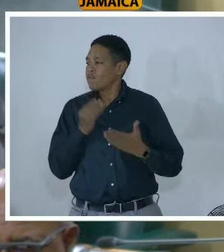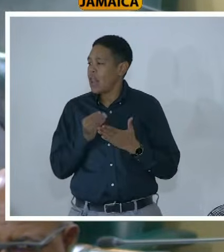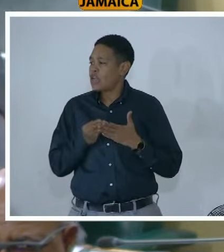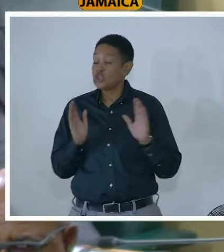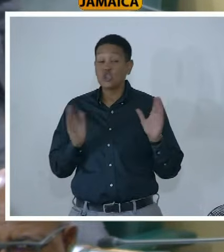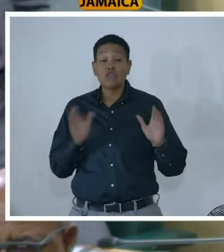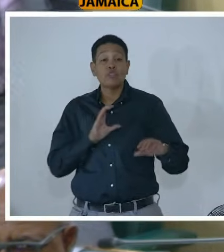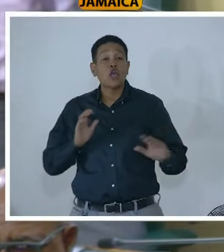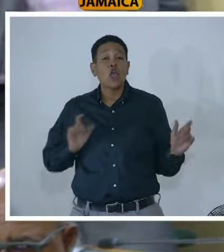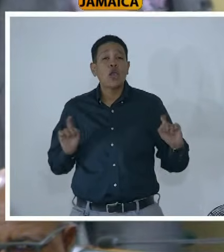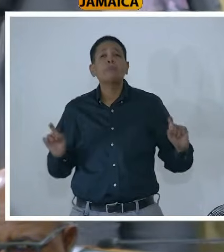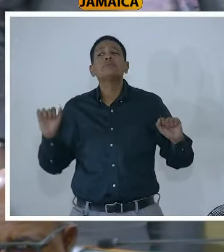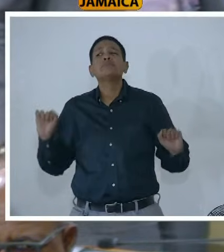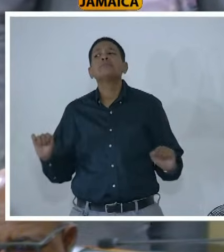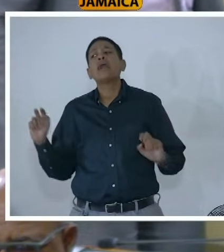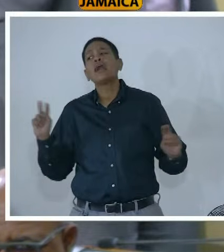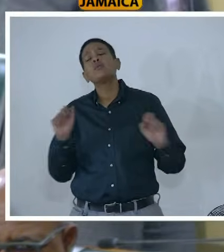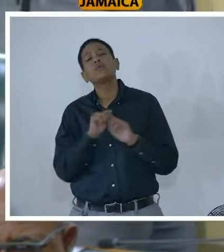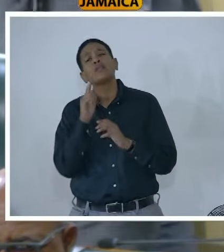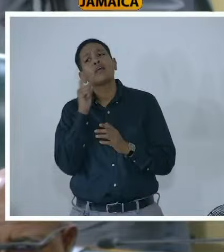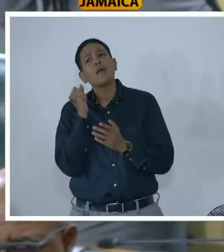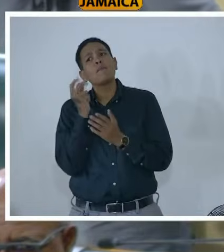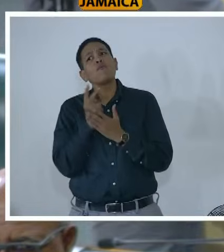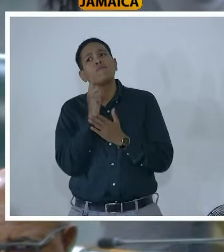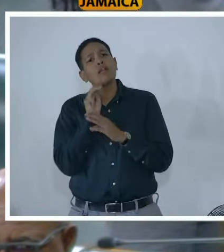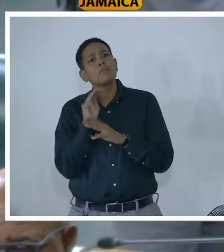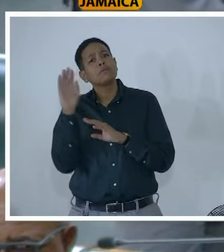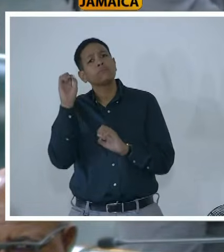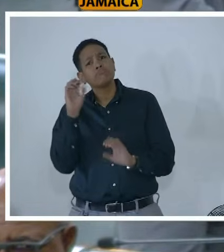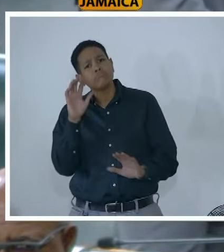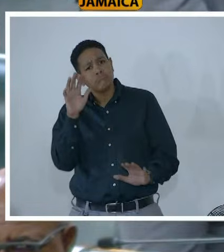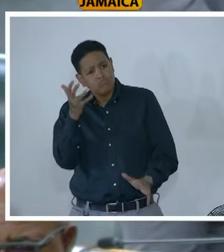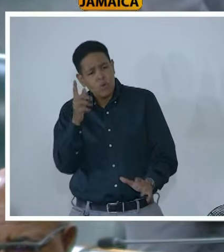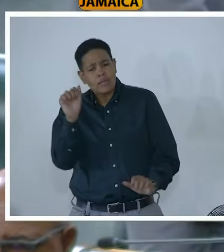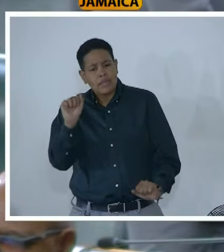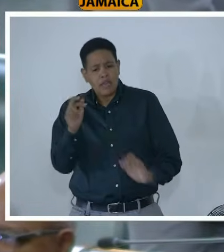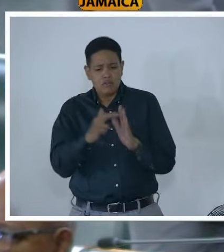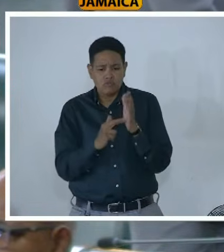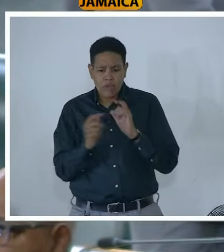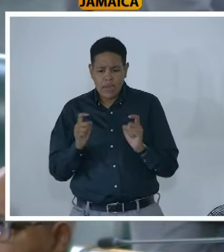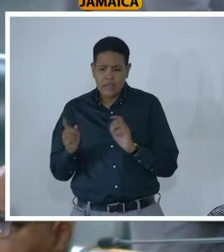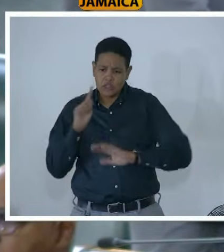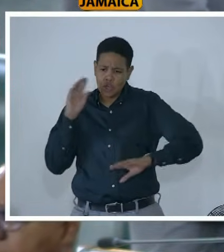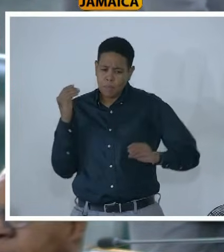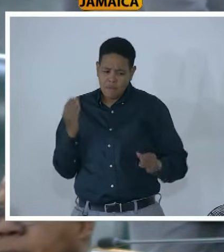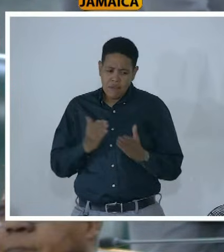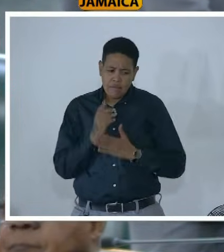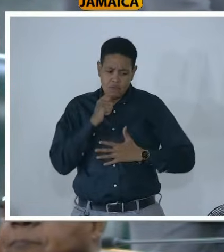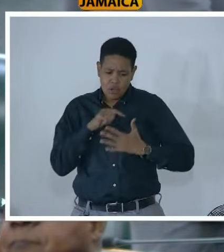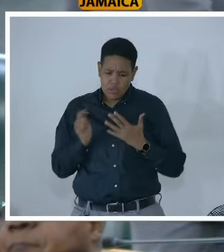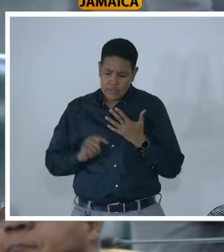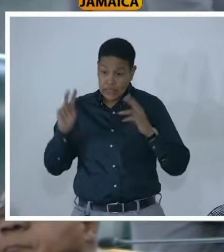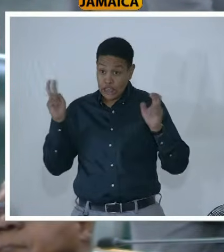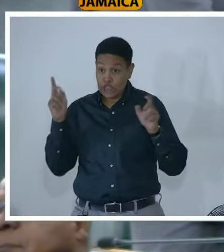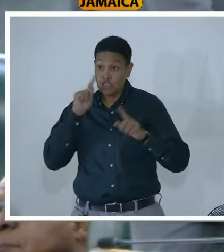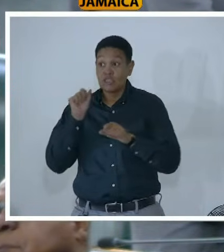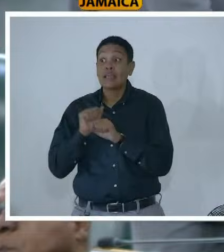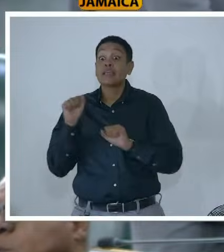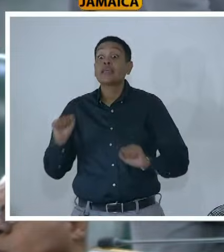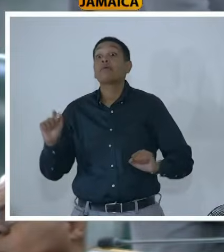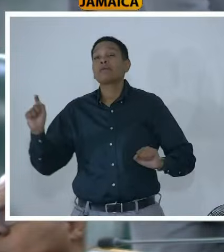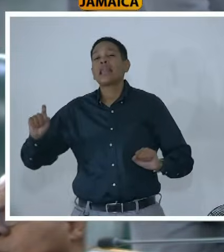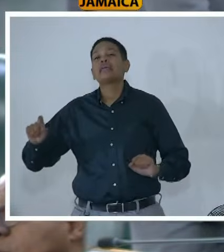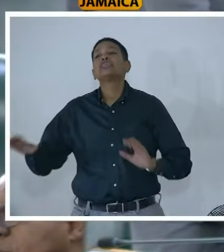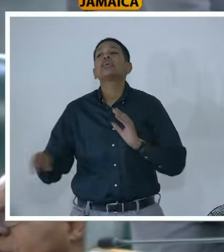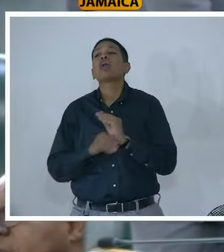Services Commission may, with the approval of the Minister, make regulations providing for such matters as may be